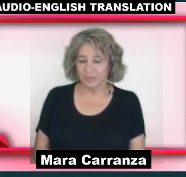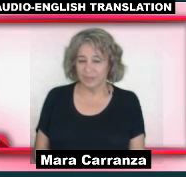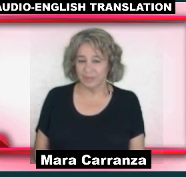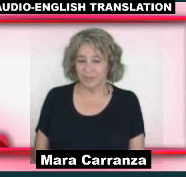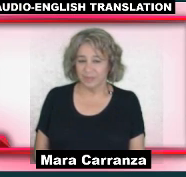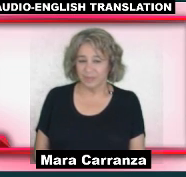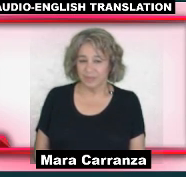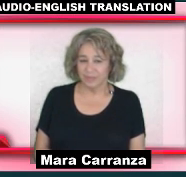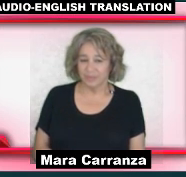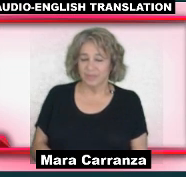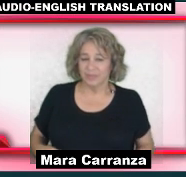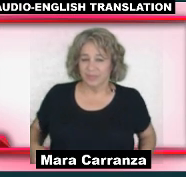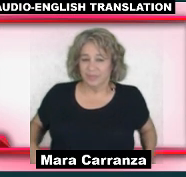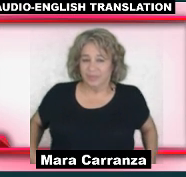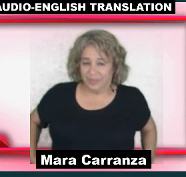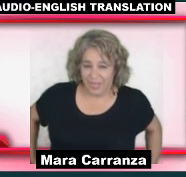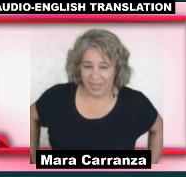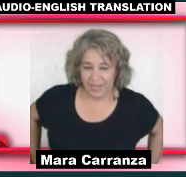Safo.